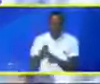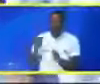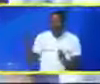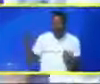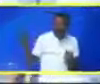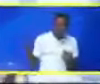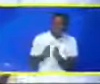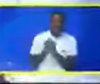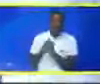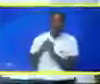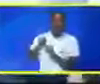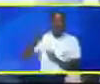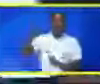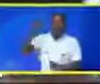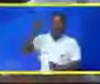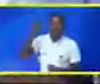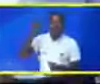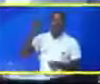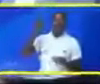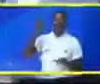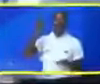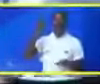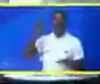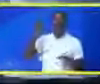Just wanna be with you.